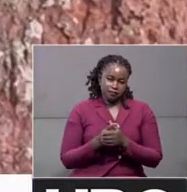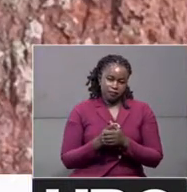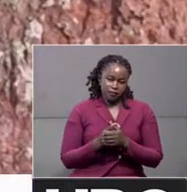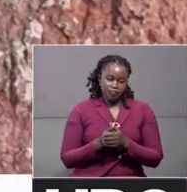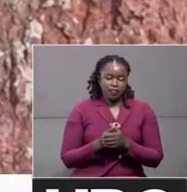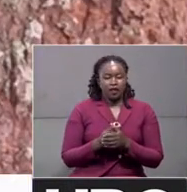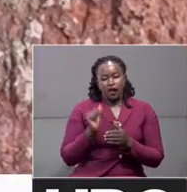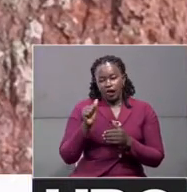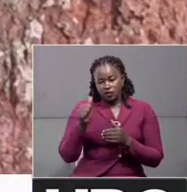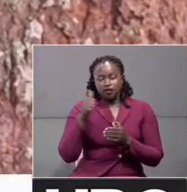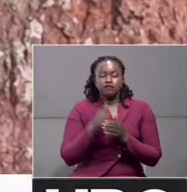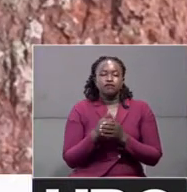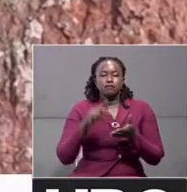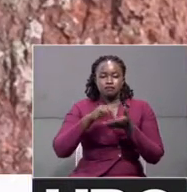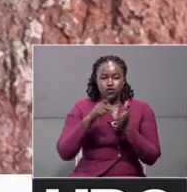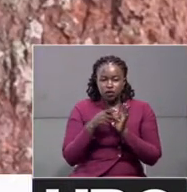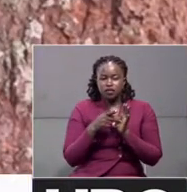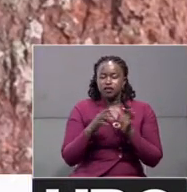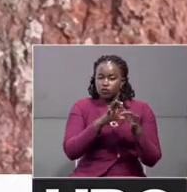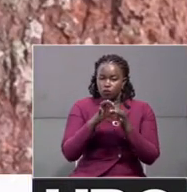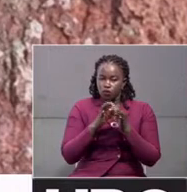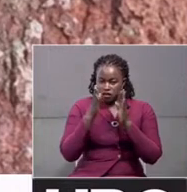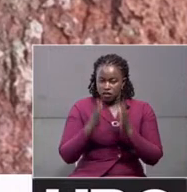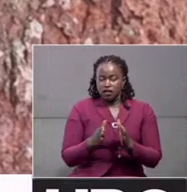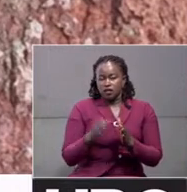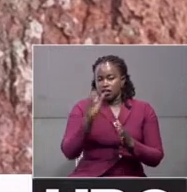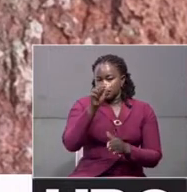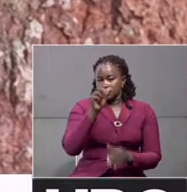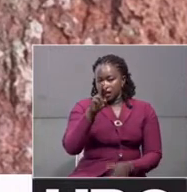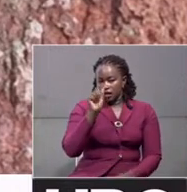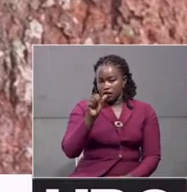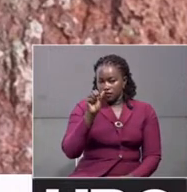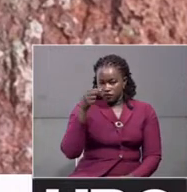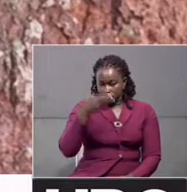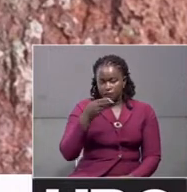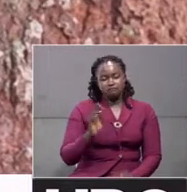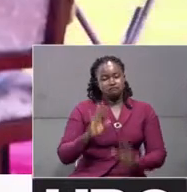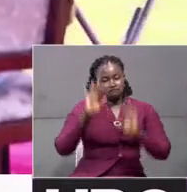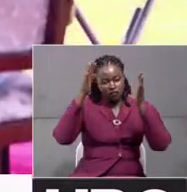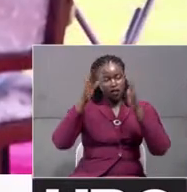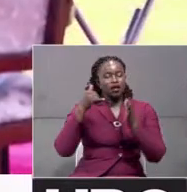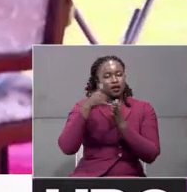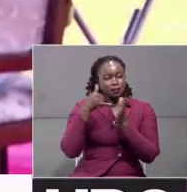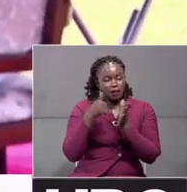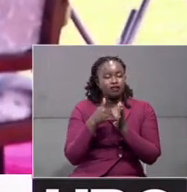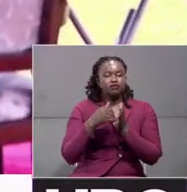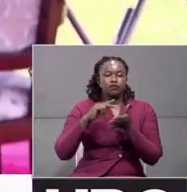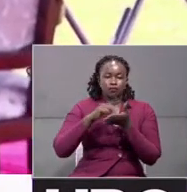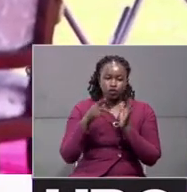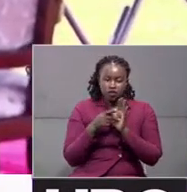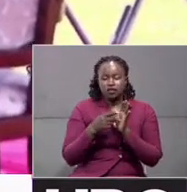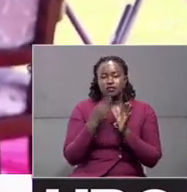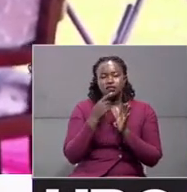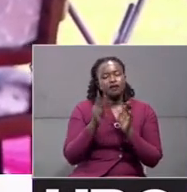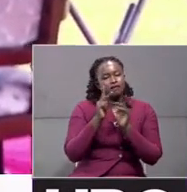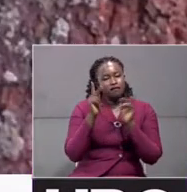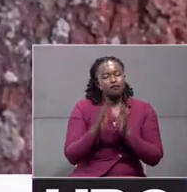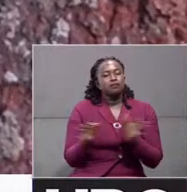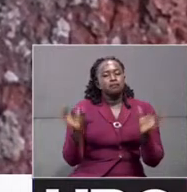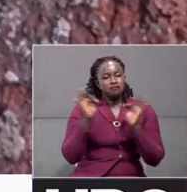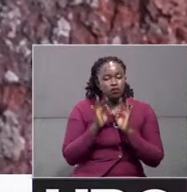On her part, the project coordinator Sarah Narwanga lauded the scheme's impact, noting its substantial